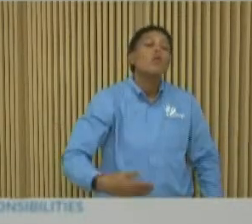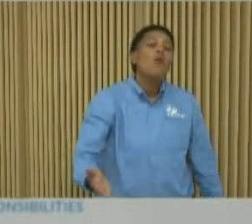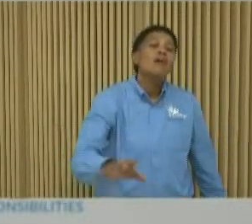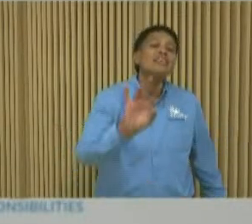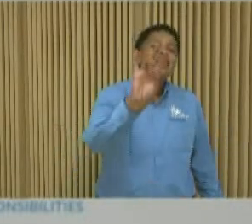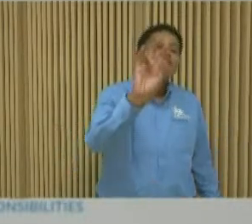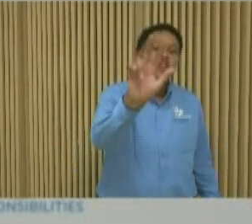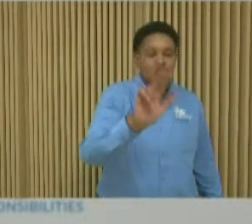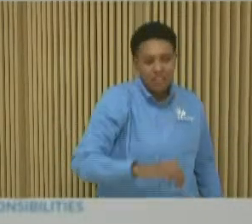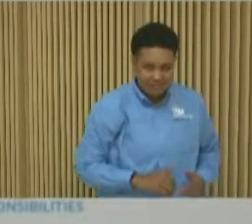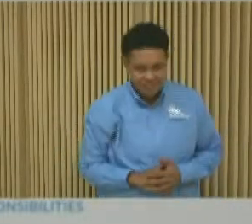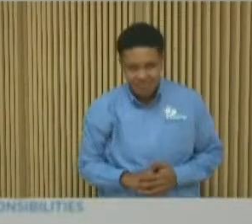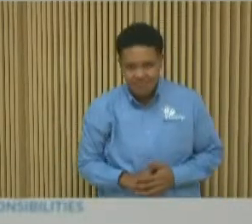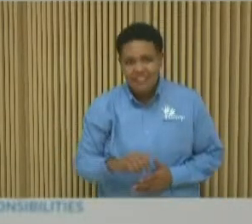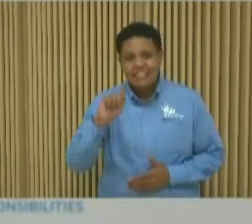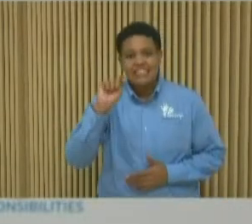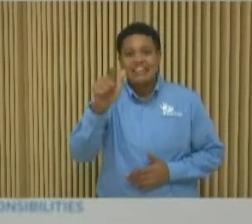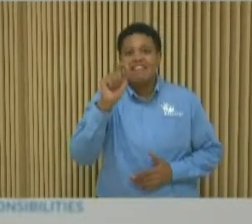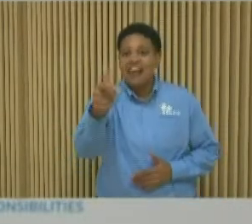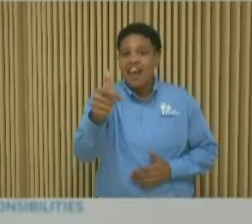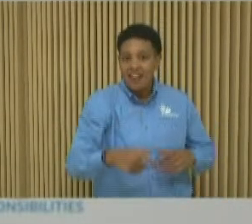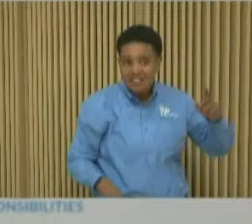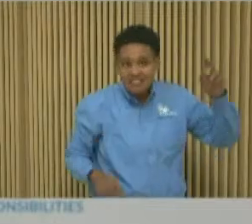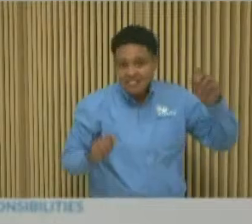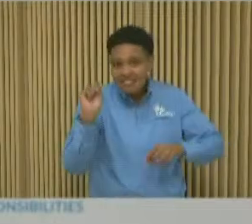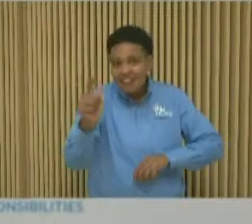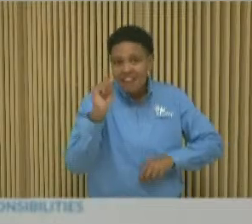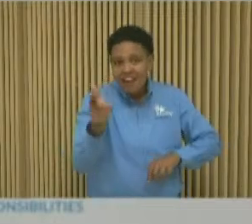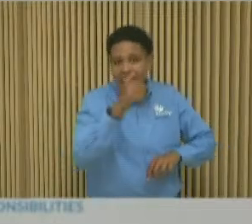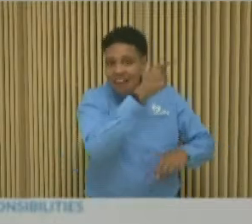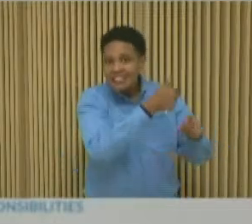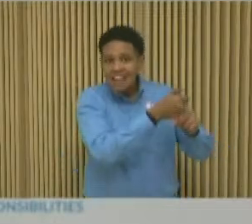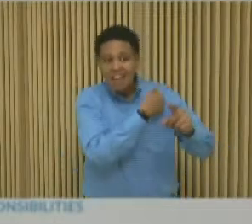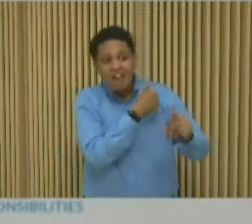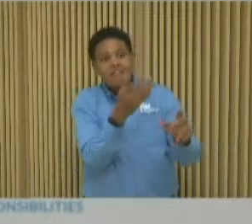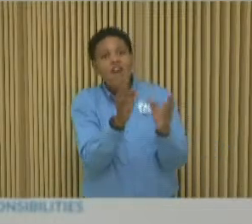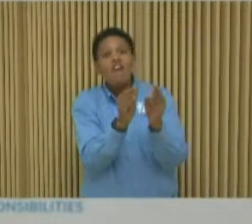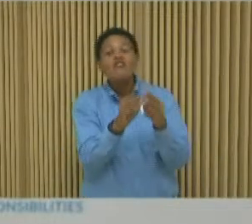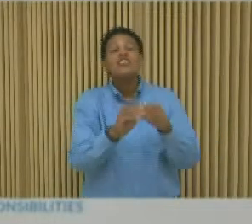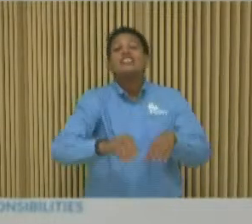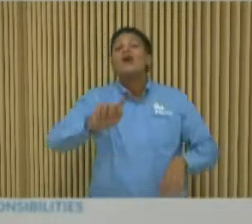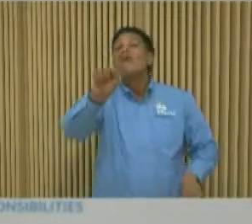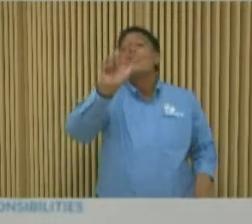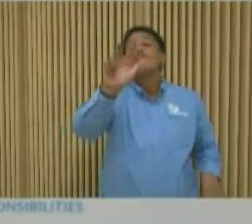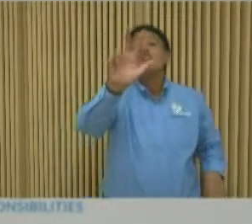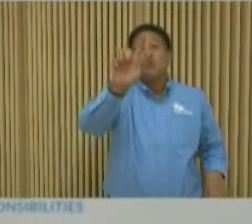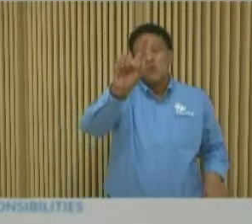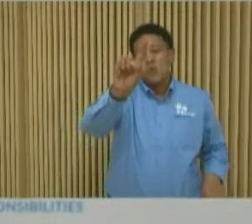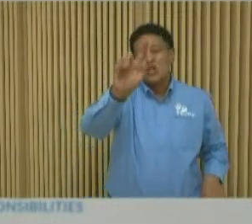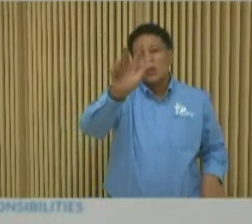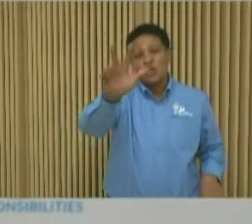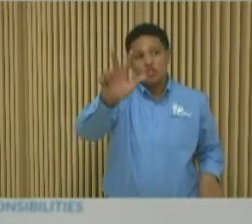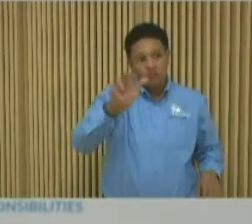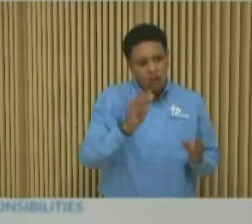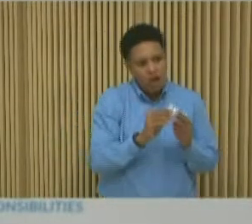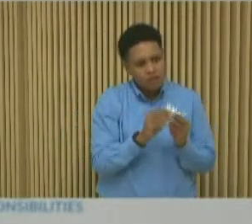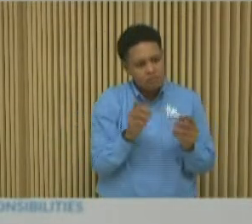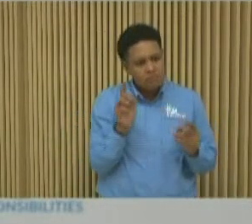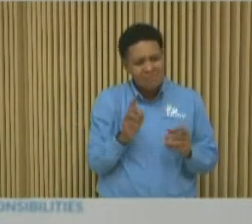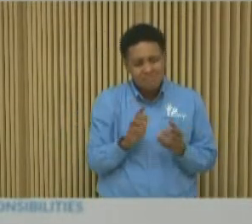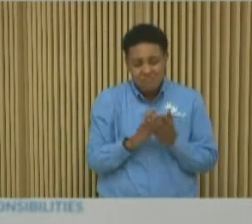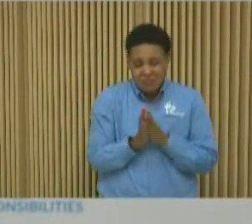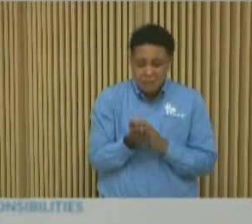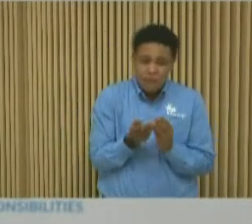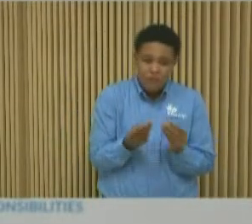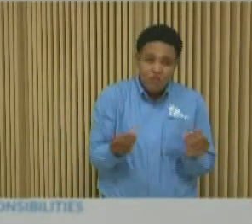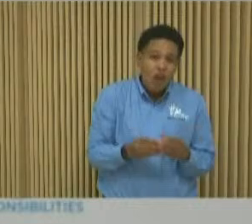of them. Tivoli Gardens had conferences in 123 cases, and there were peaceful